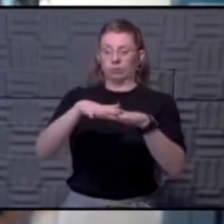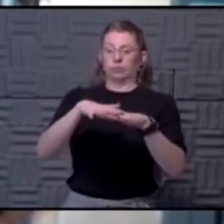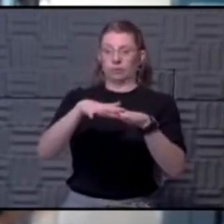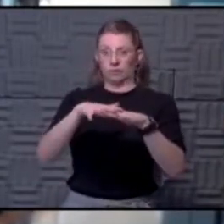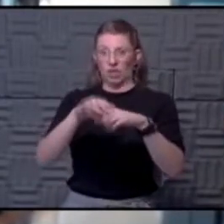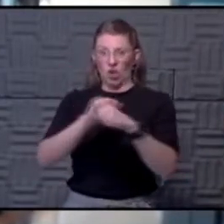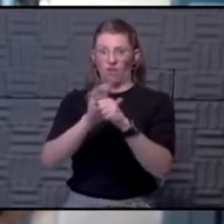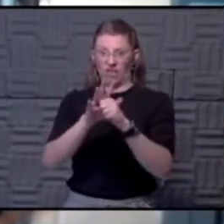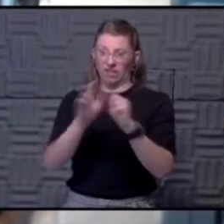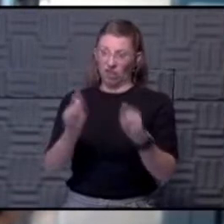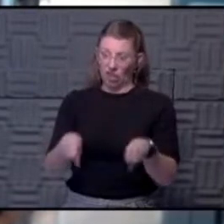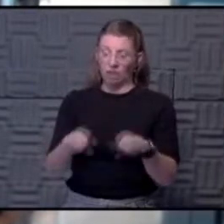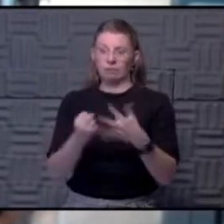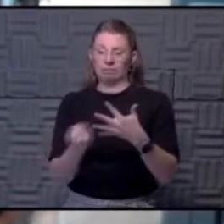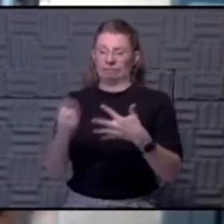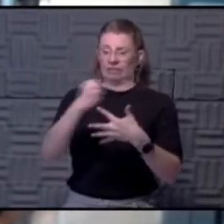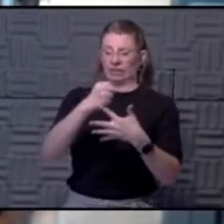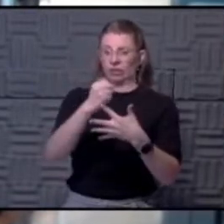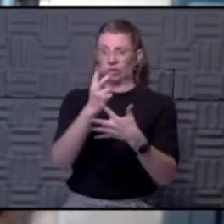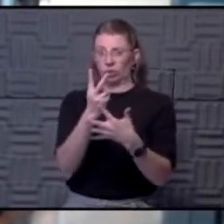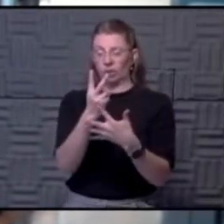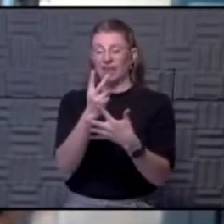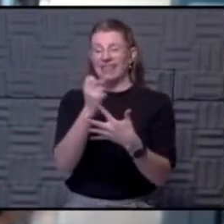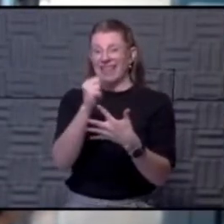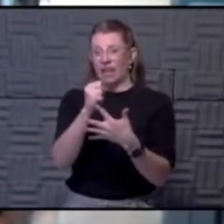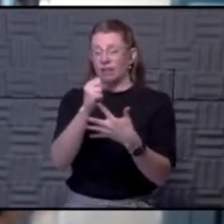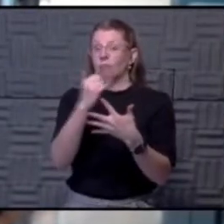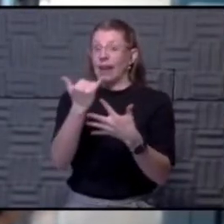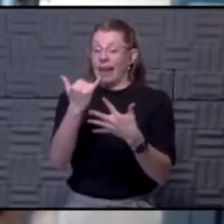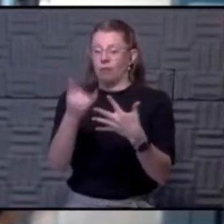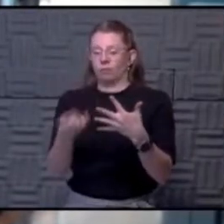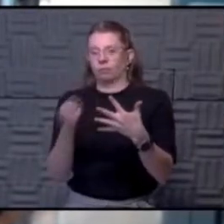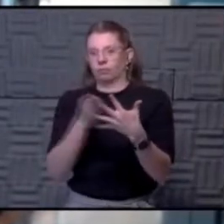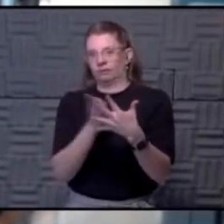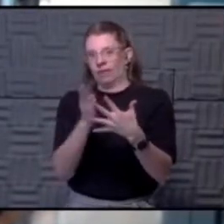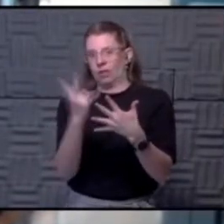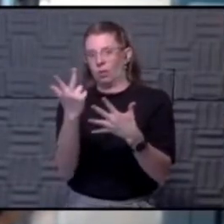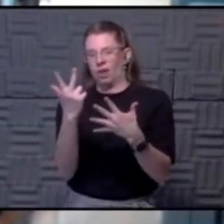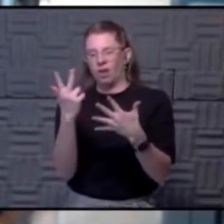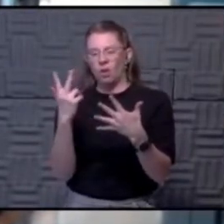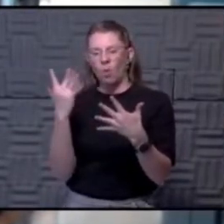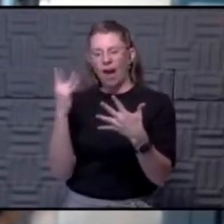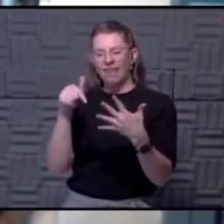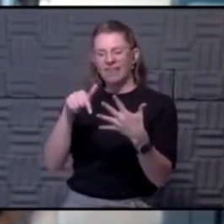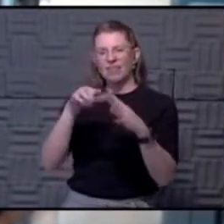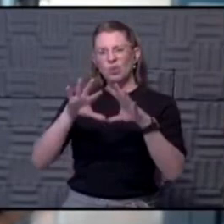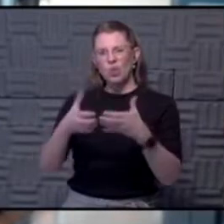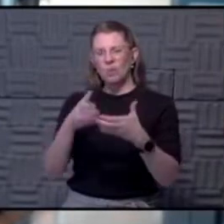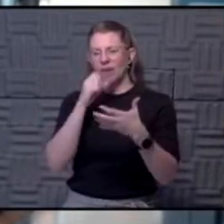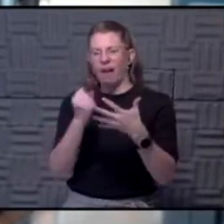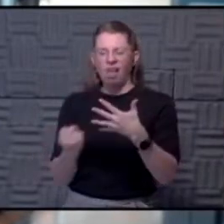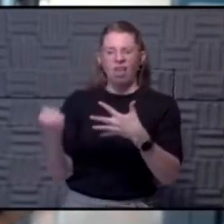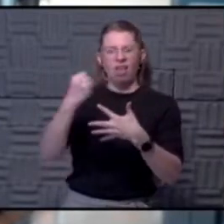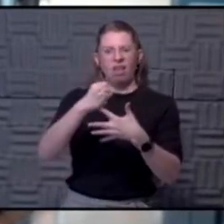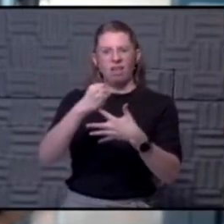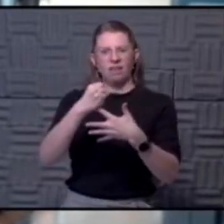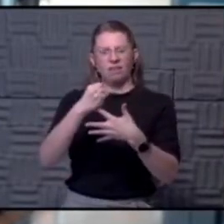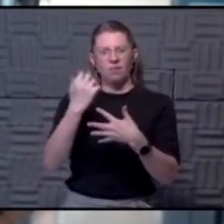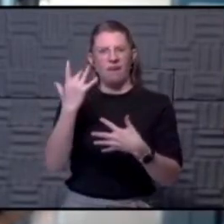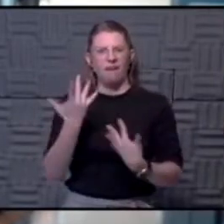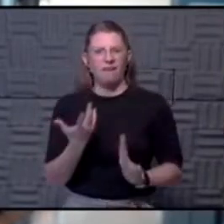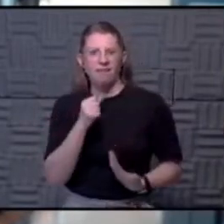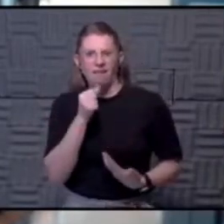the vaccination plan. Currently, they are in phase 3. Can you explain the reasoning as to why this group is not higher up on the priority list?